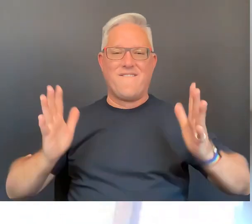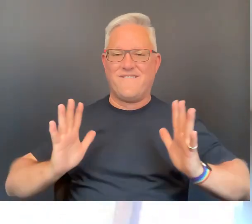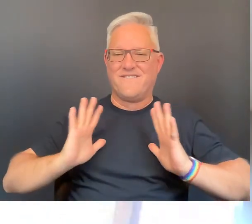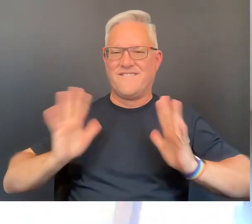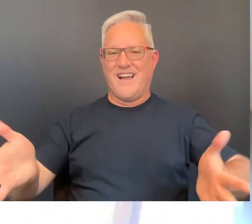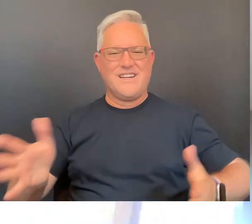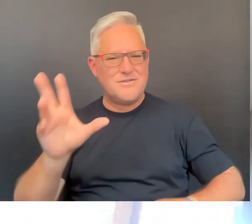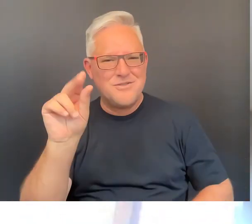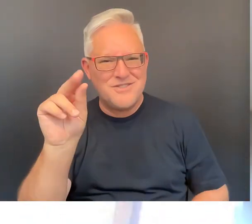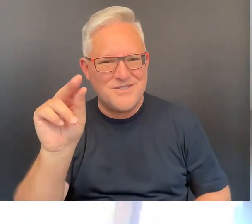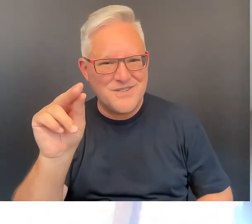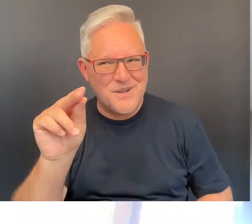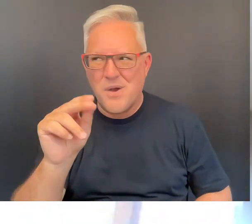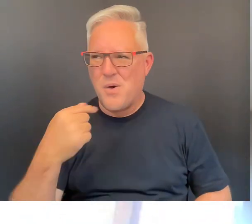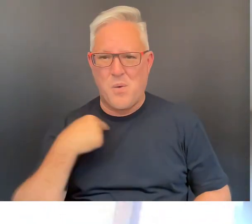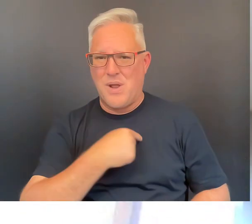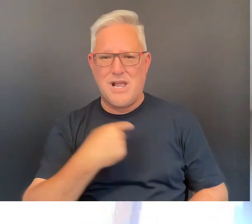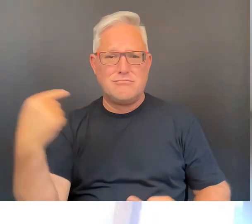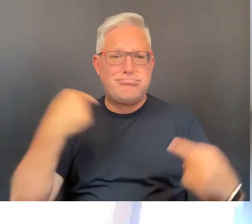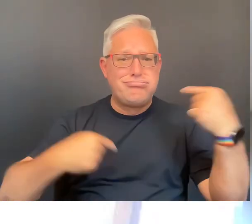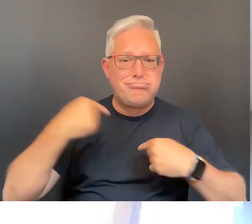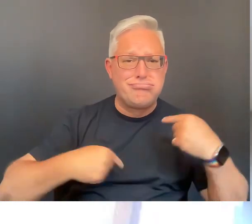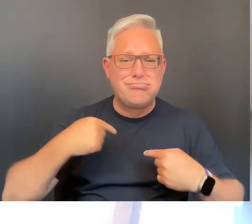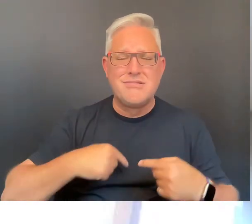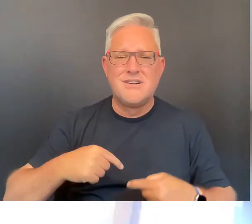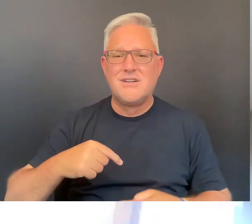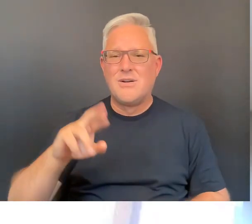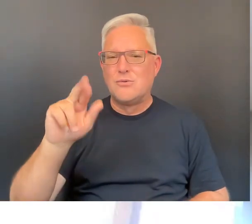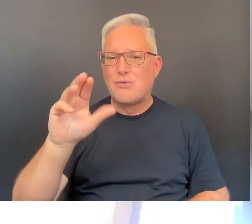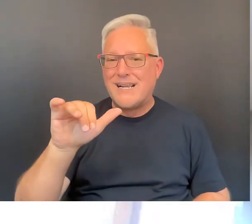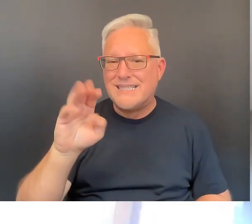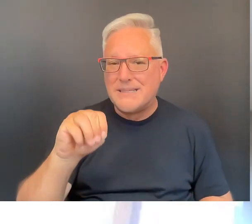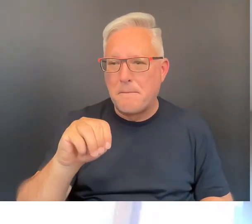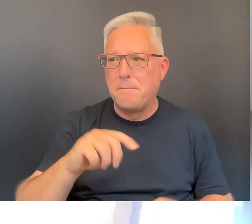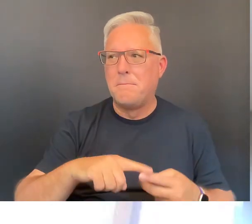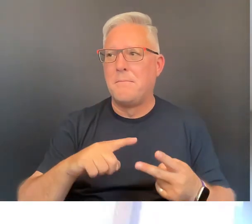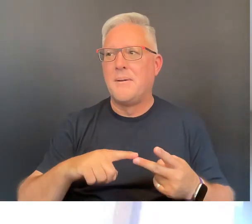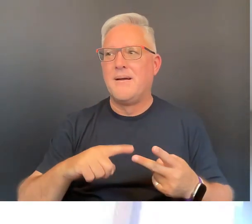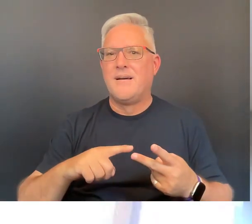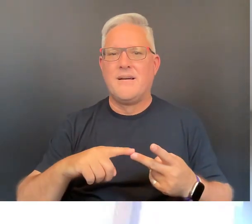we've been experiencing racism, injustice, trauma,